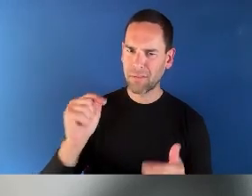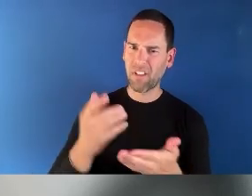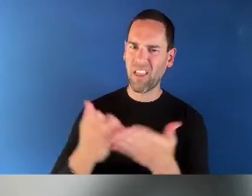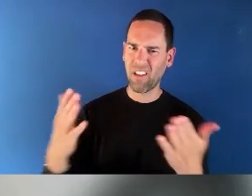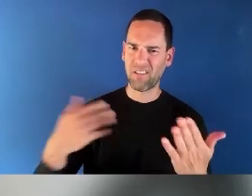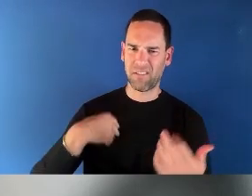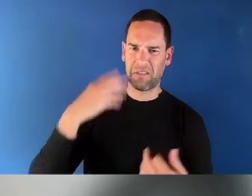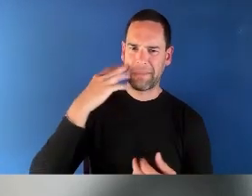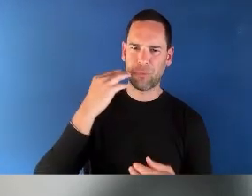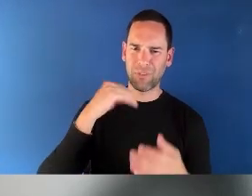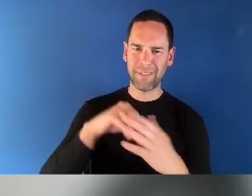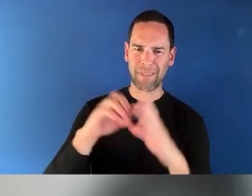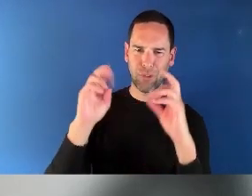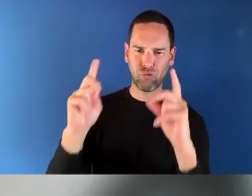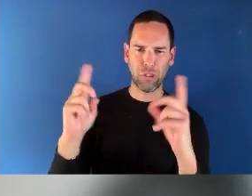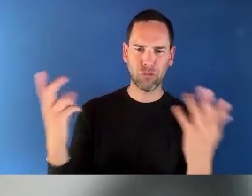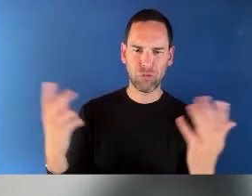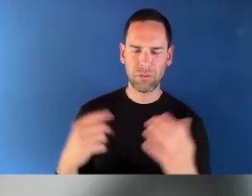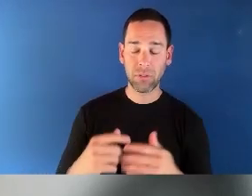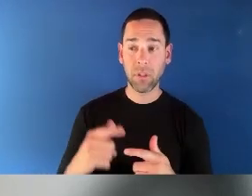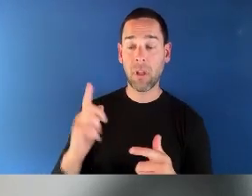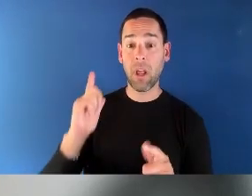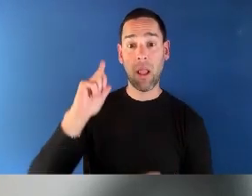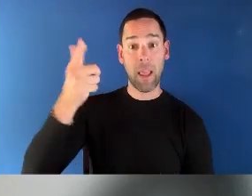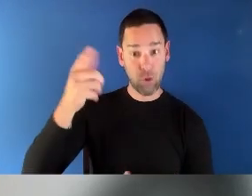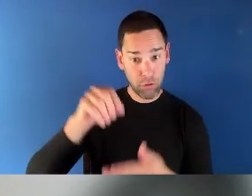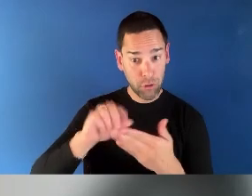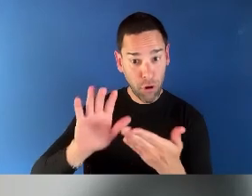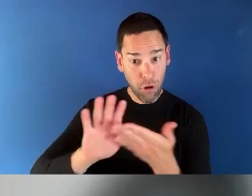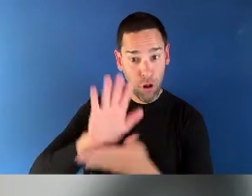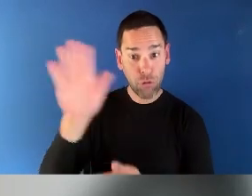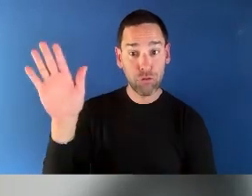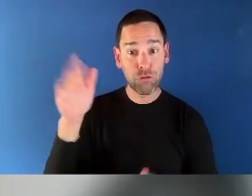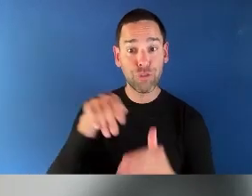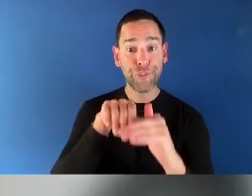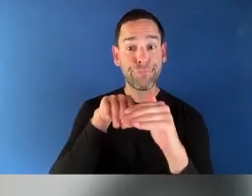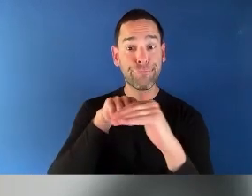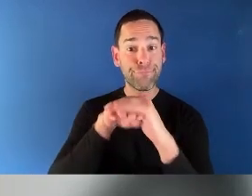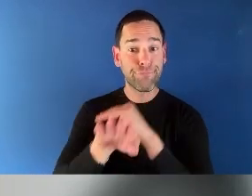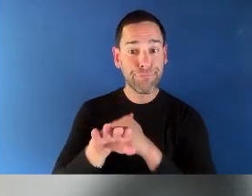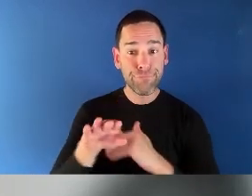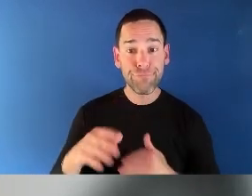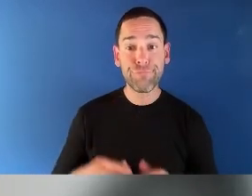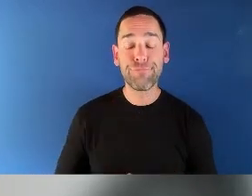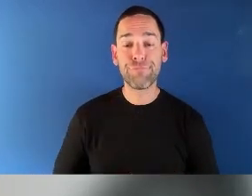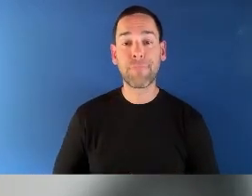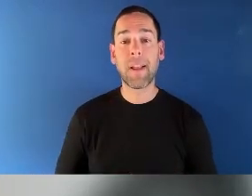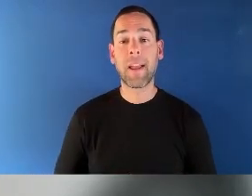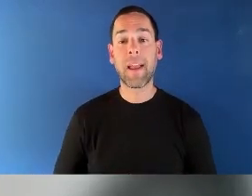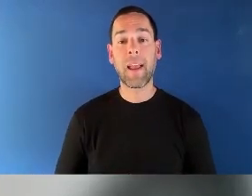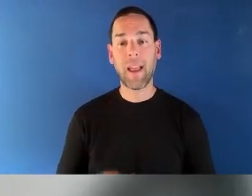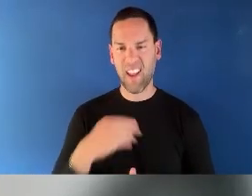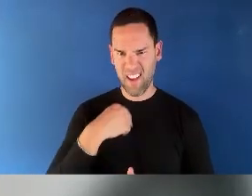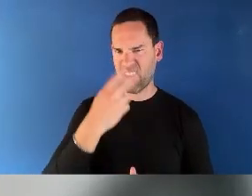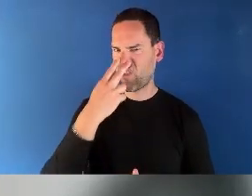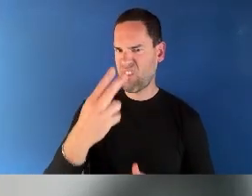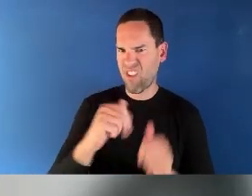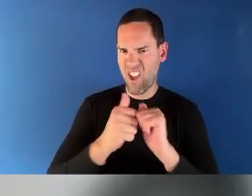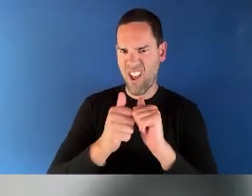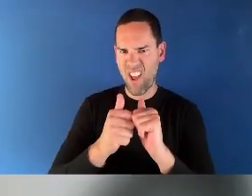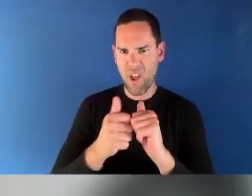faced. In college, I witnessed the advancements of